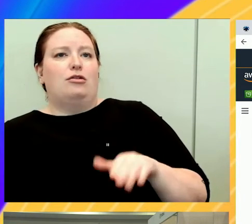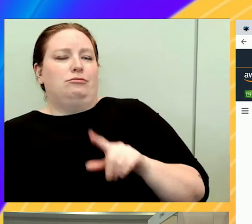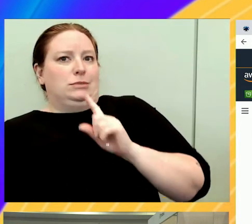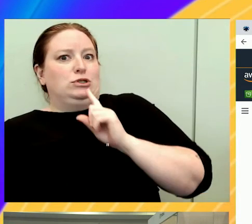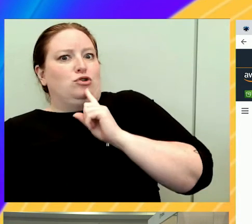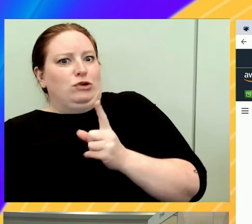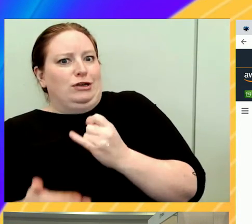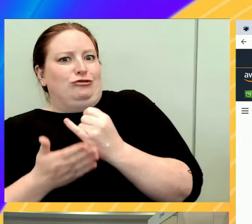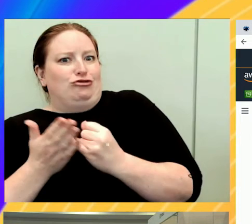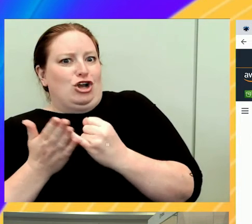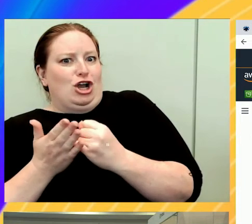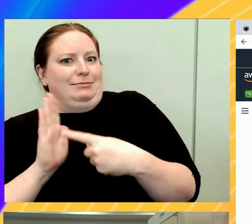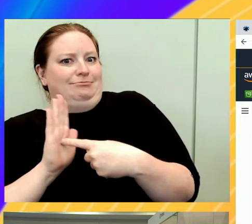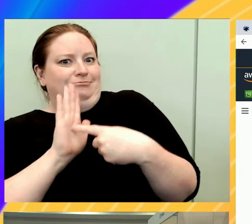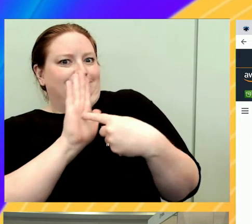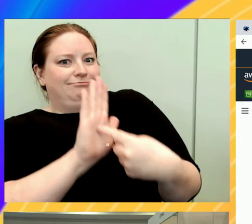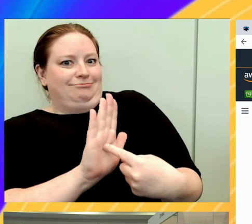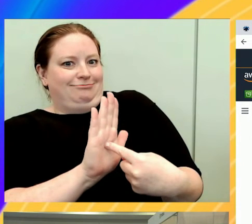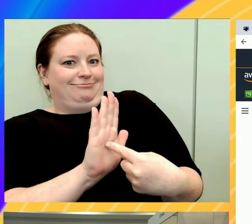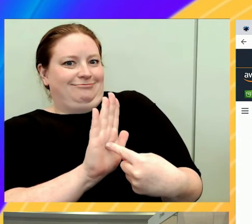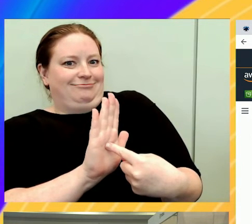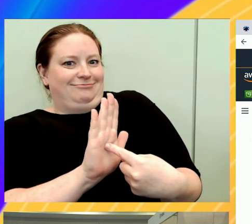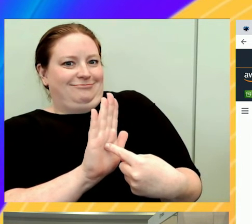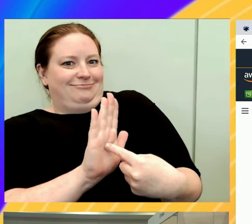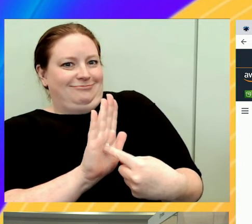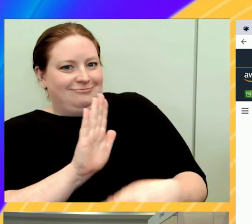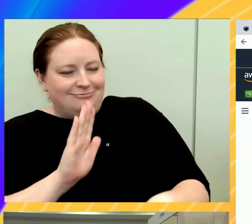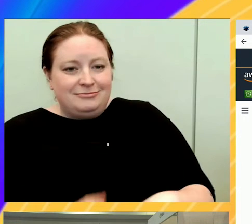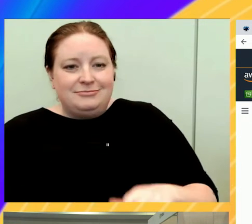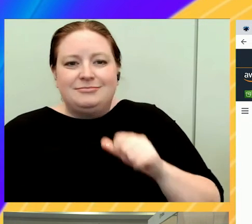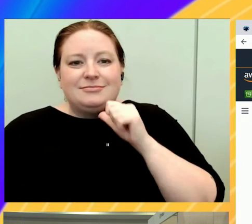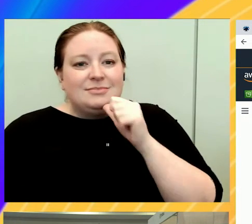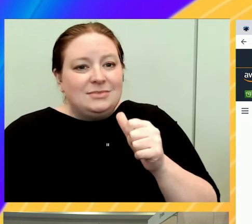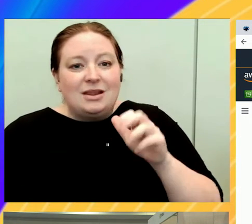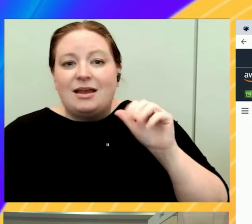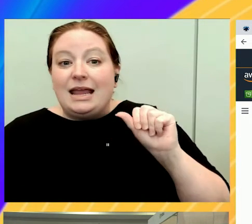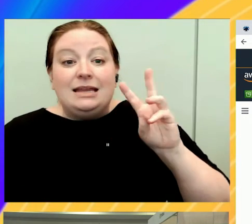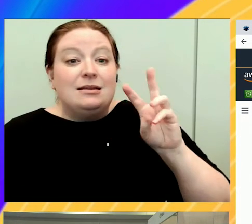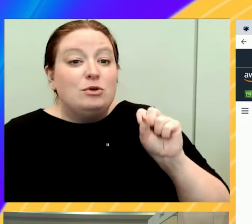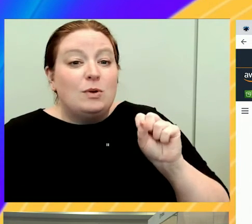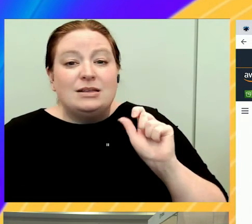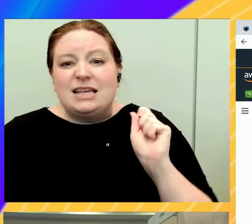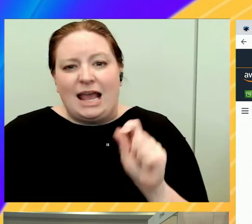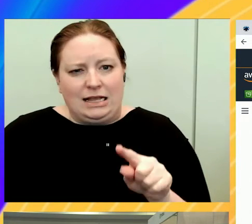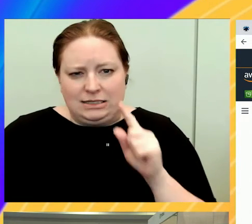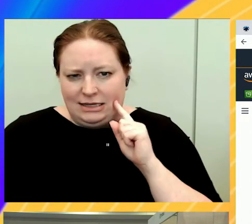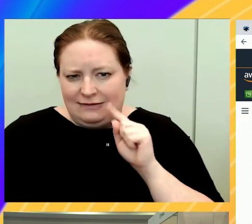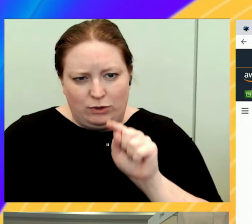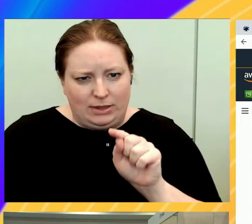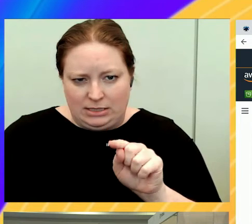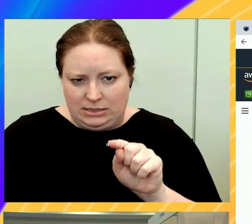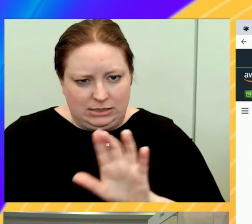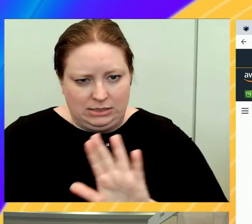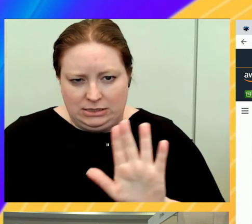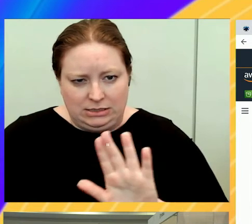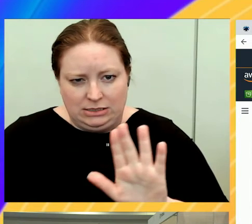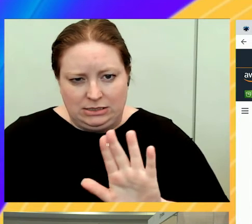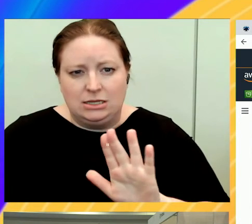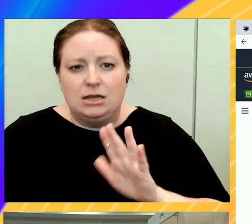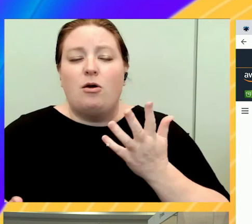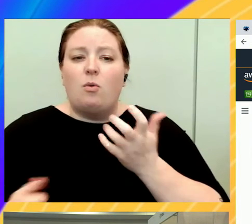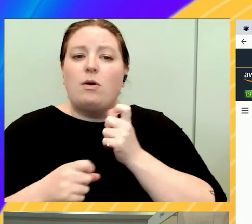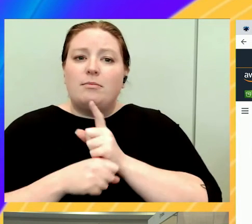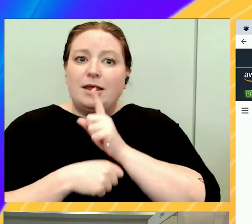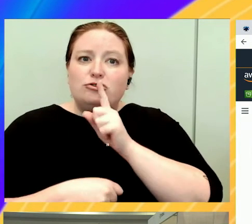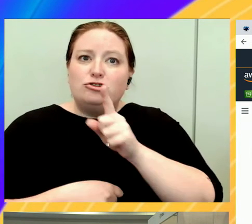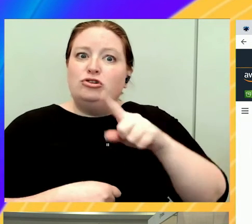everyone, we know that they're, and this is not AWS asking for this. This is just saying, we want to make sure you guys